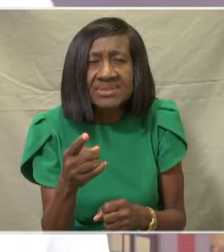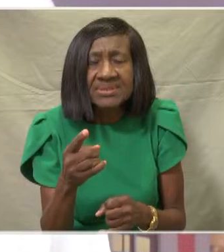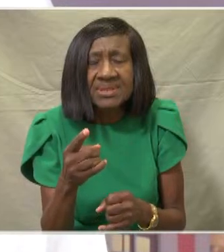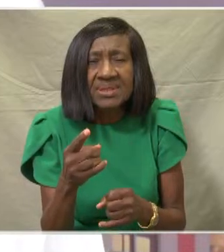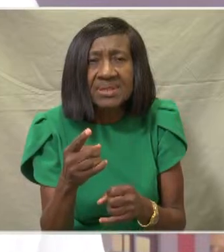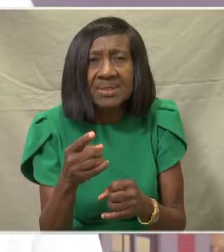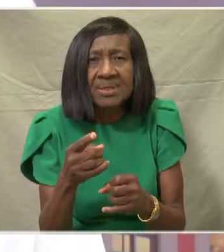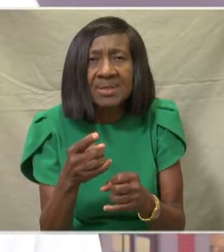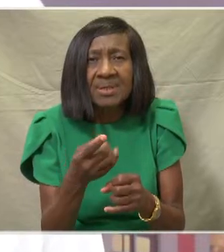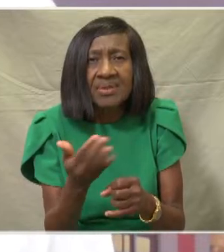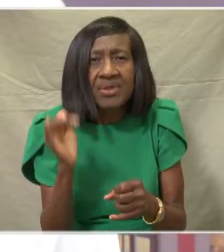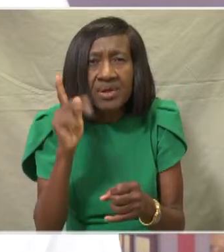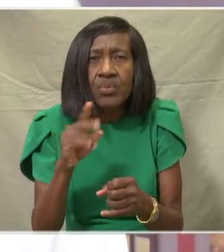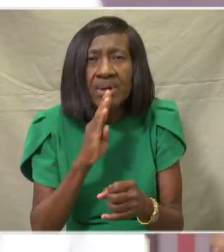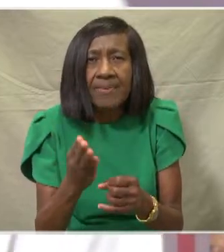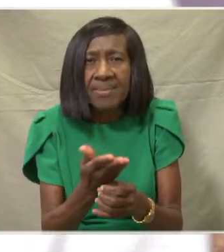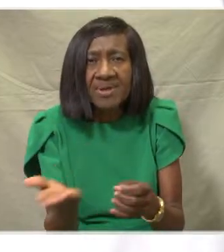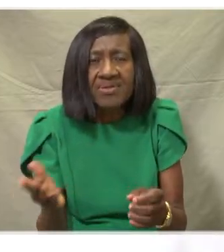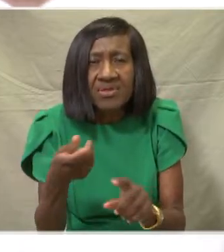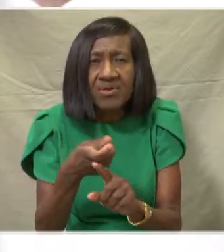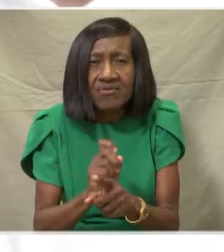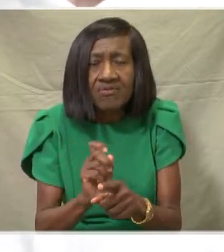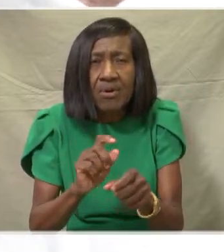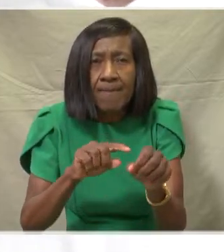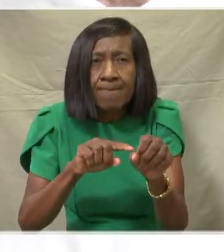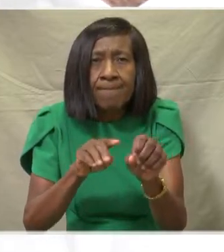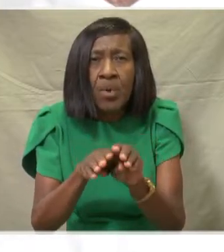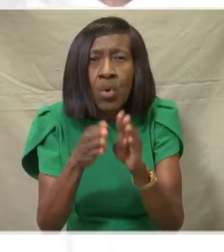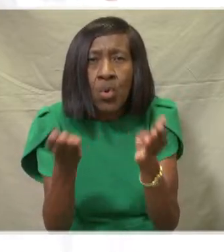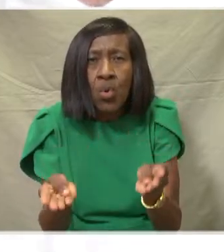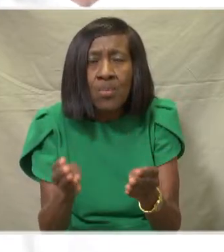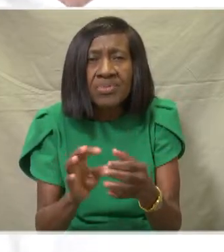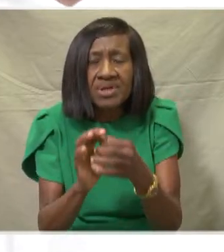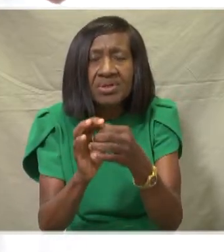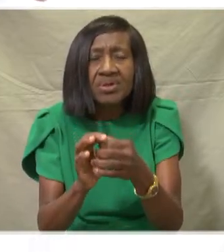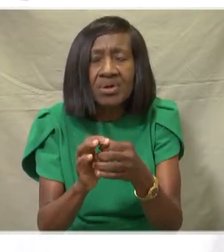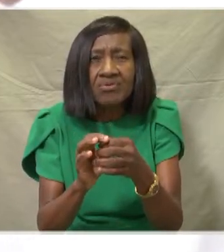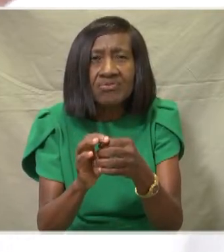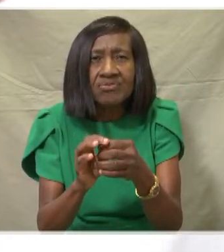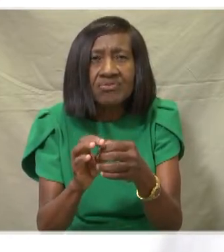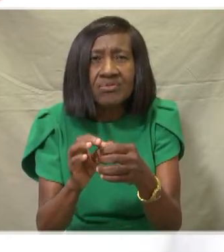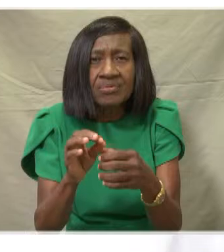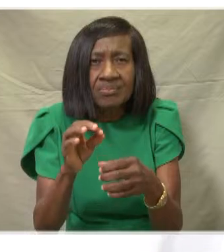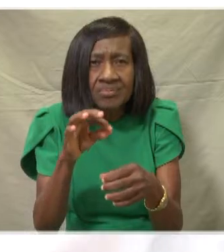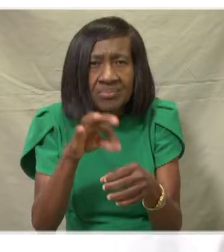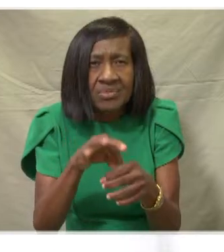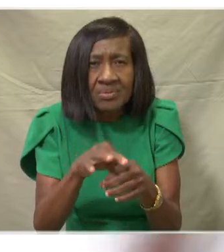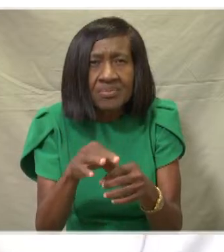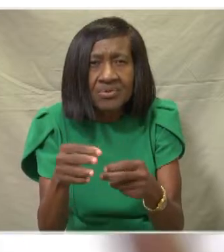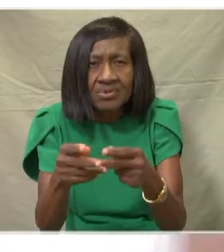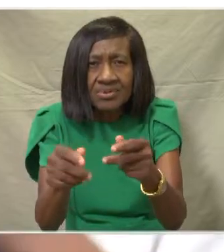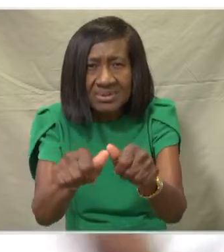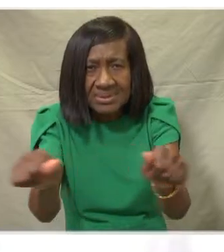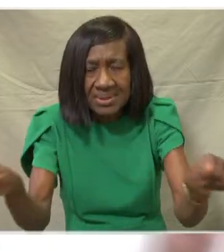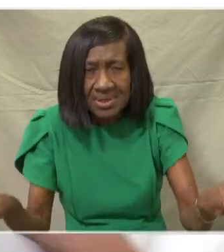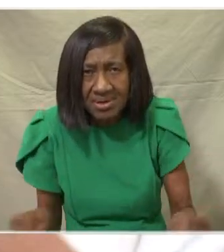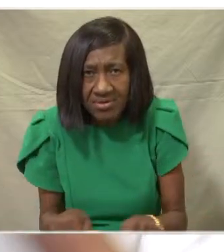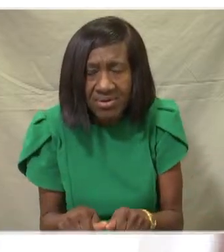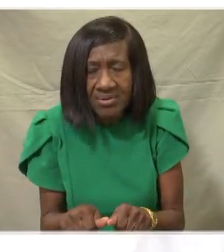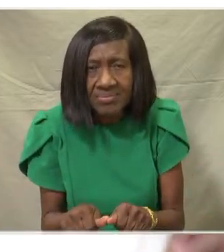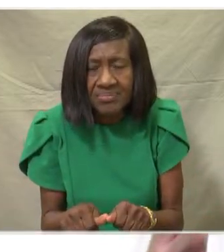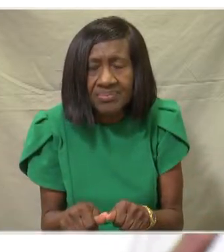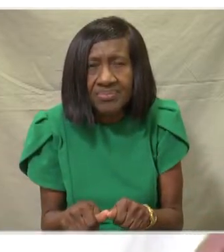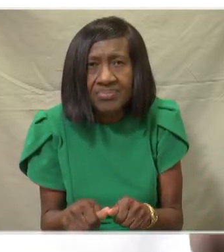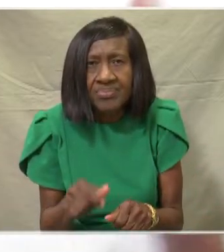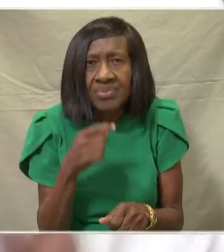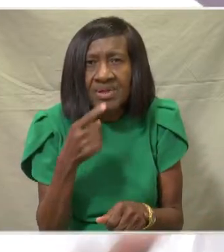until the count is over. But there's also the bit where the boxes leave government and go out to the